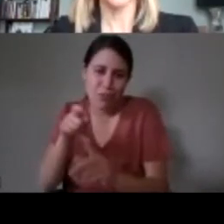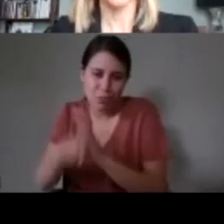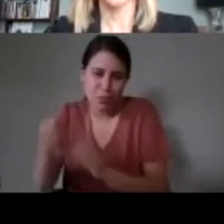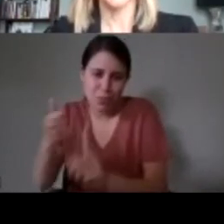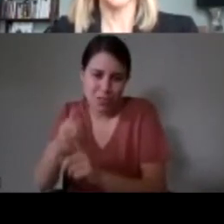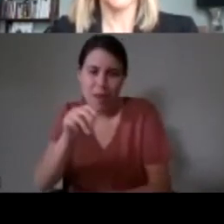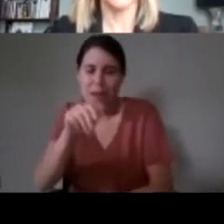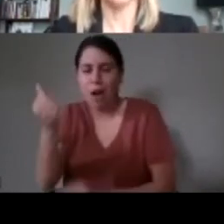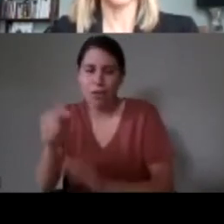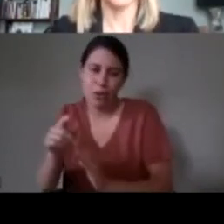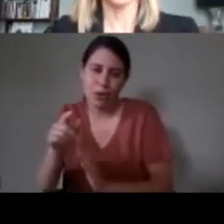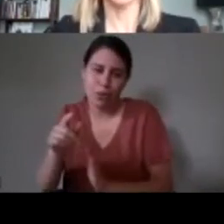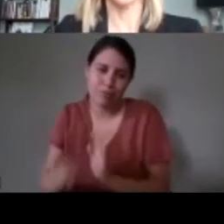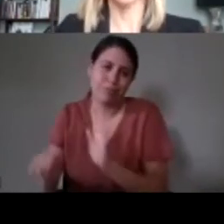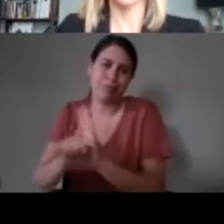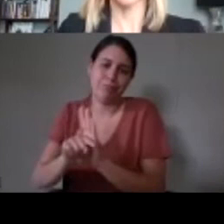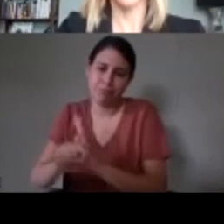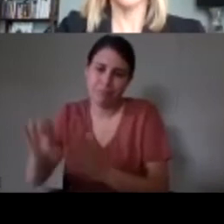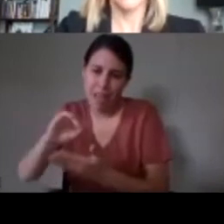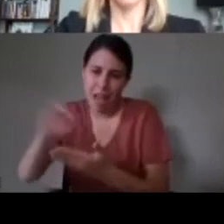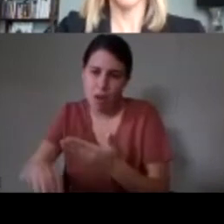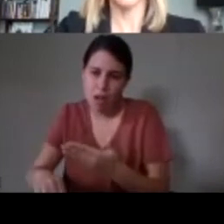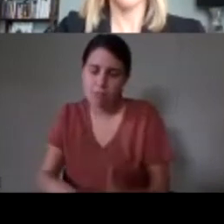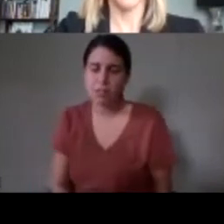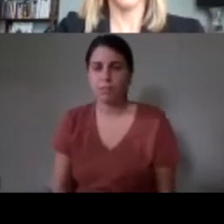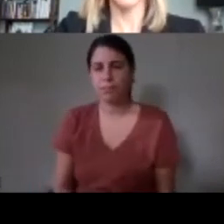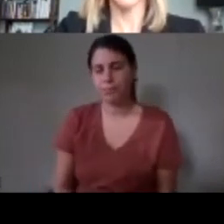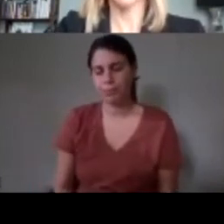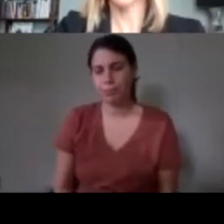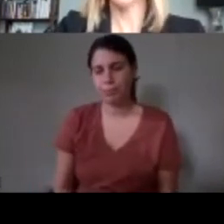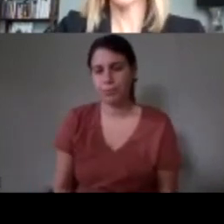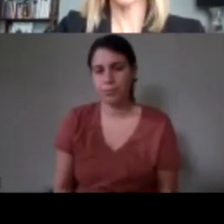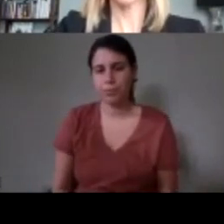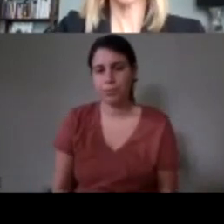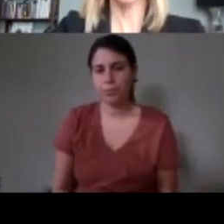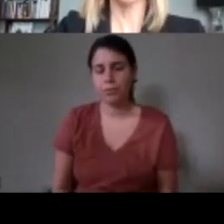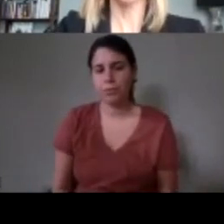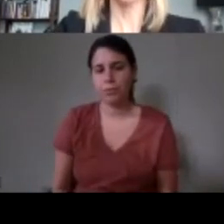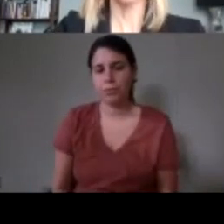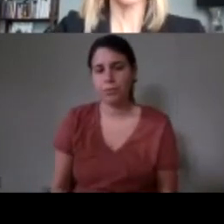suicide and also experiencing related adverse outcomes.